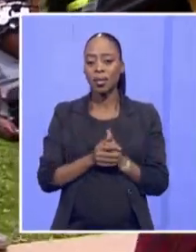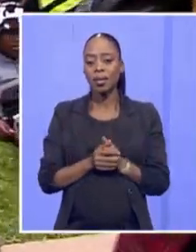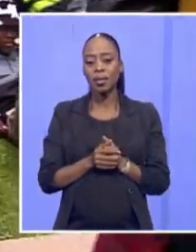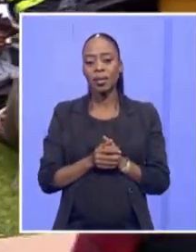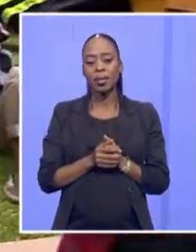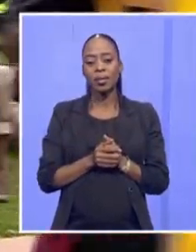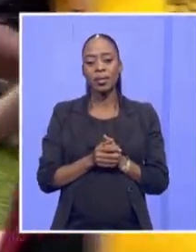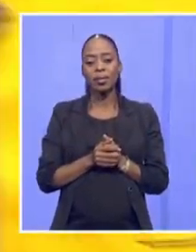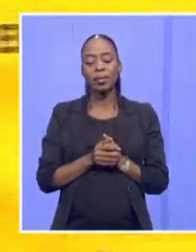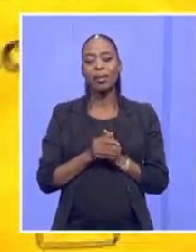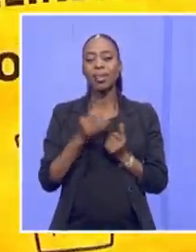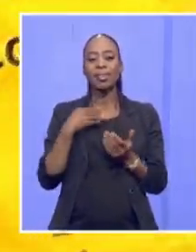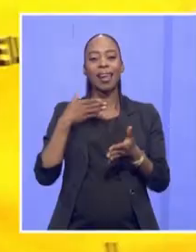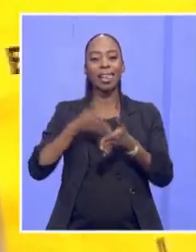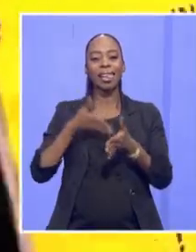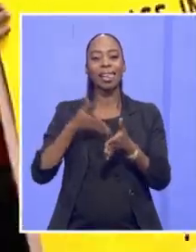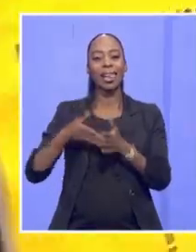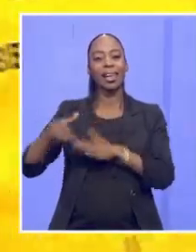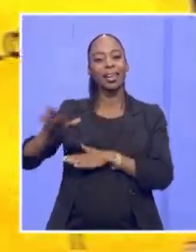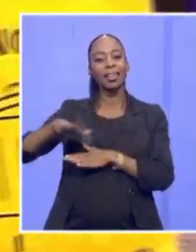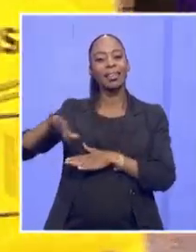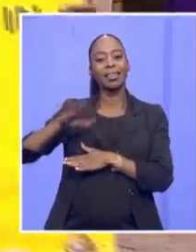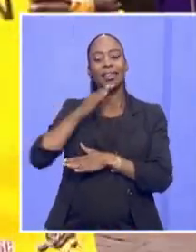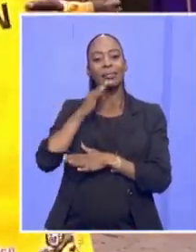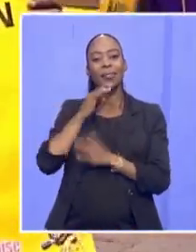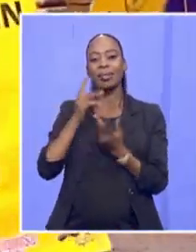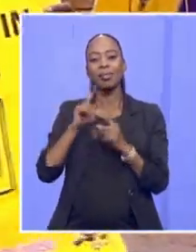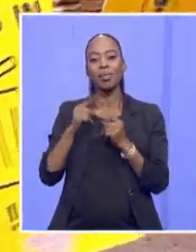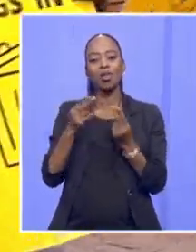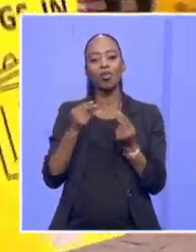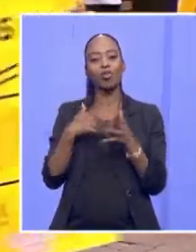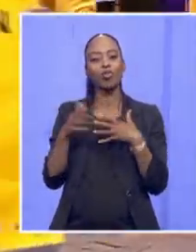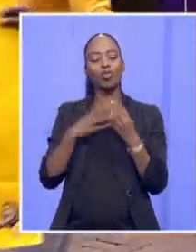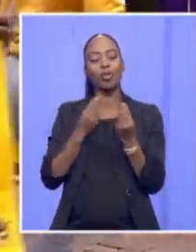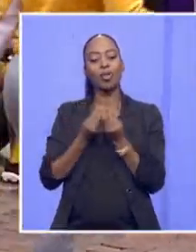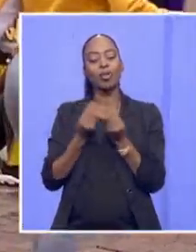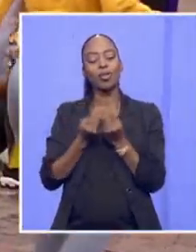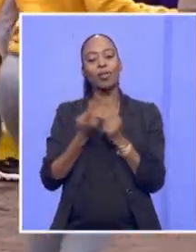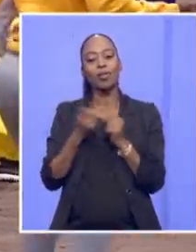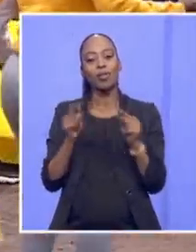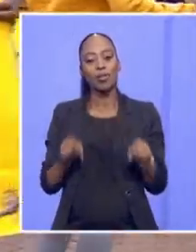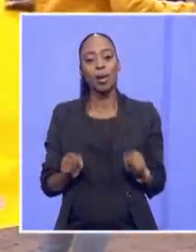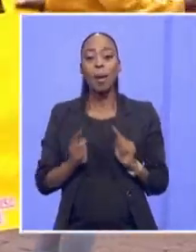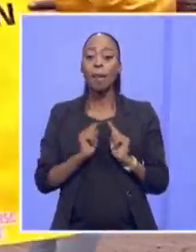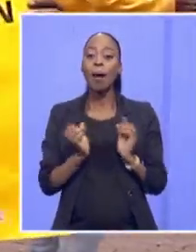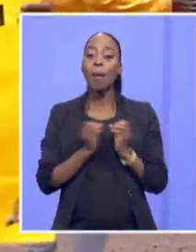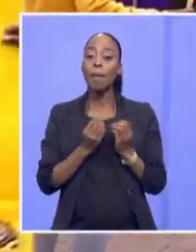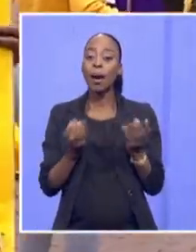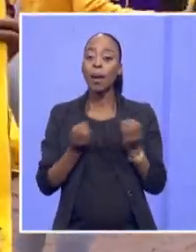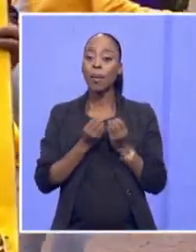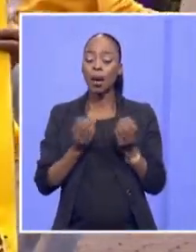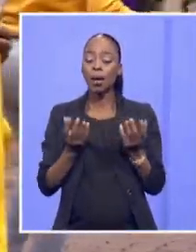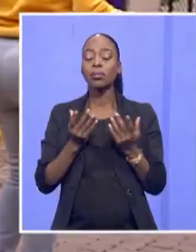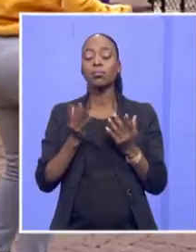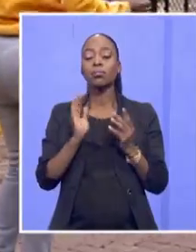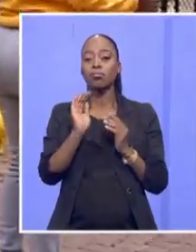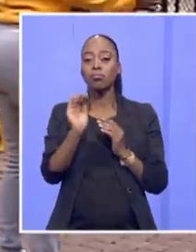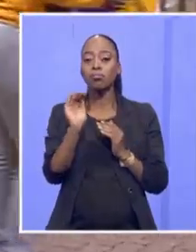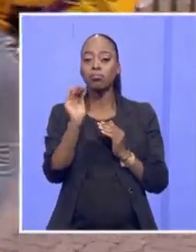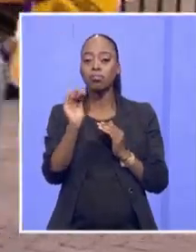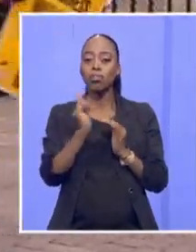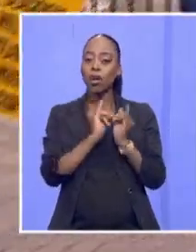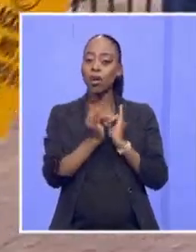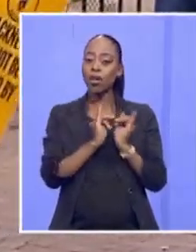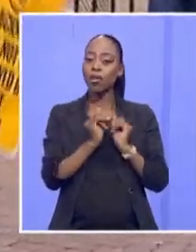able to access these premises, not much is going to take place from this particular point. But many calls you would have heard in our earlier interview